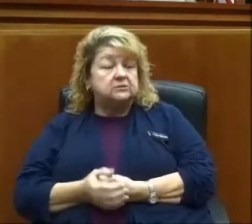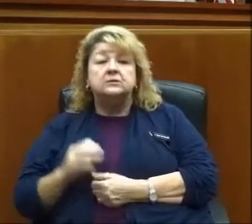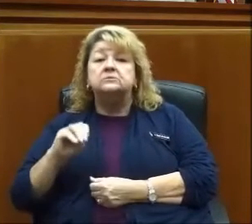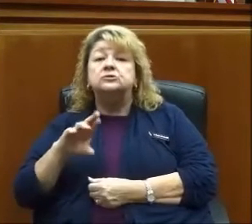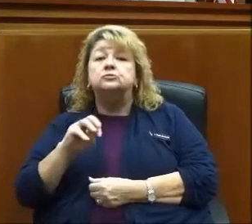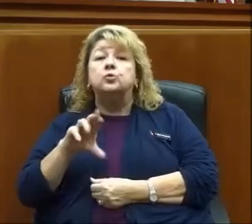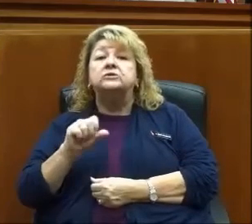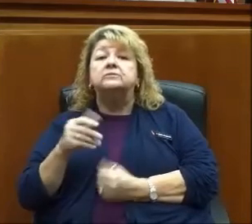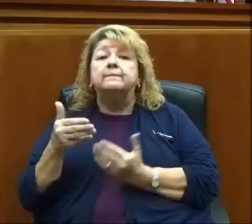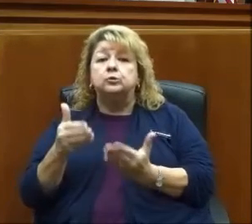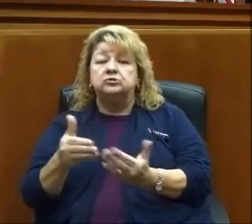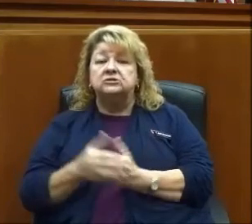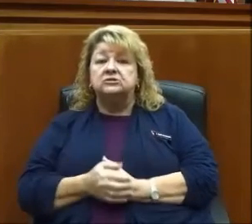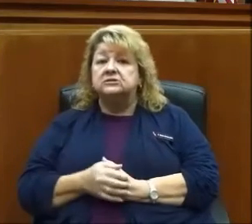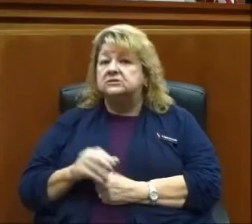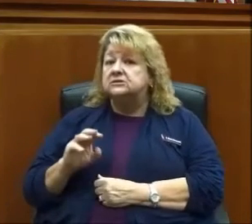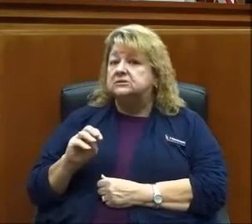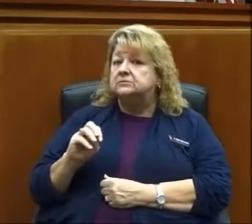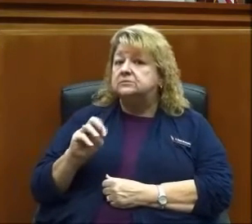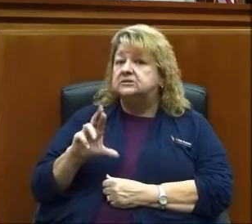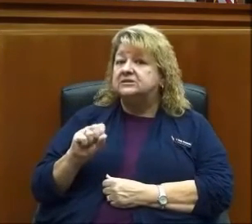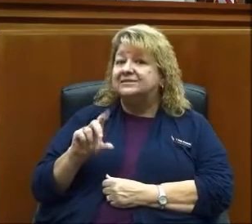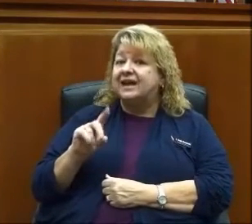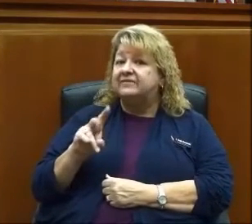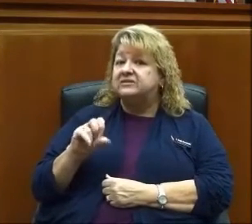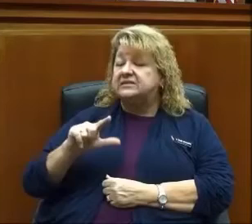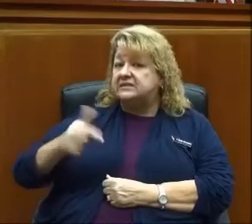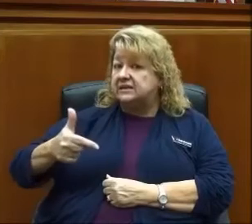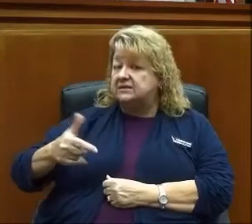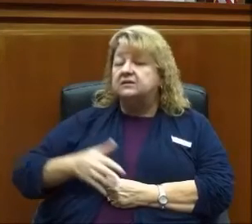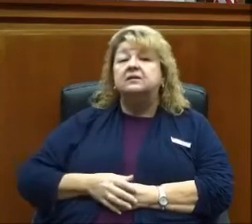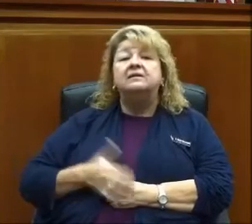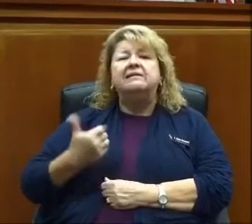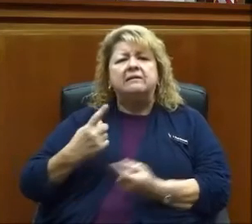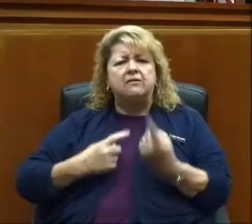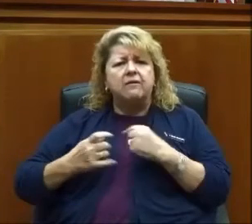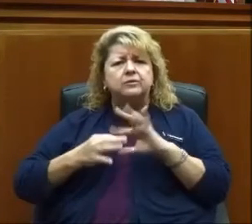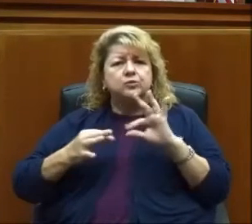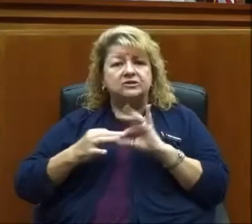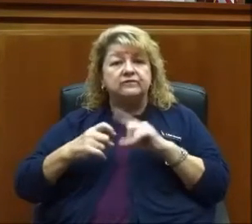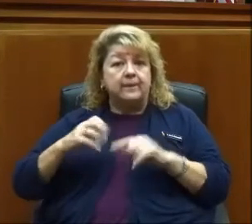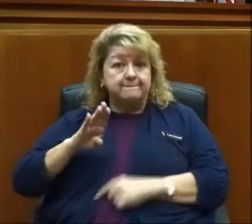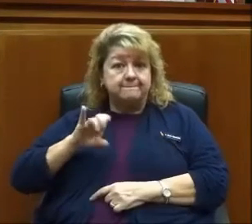second Ms. Davis. Do we have any questions or comments from Bessie members?